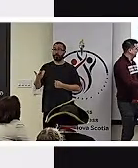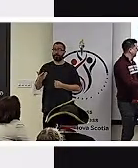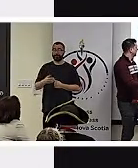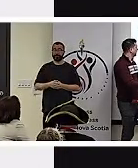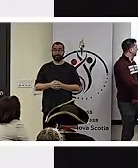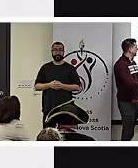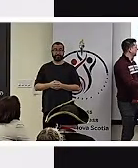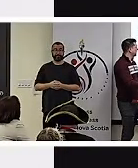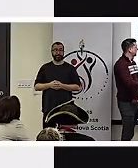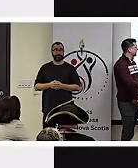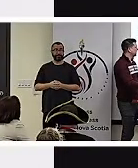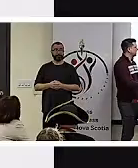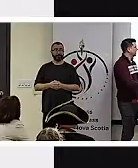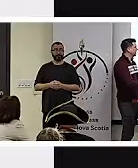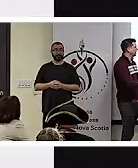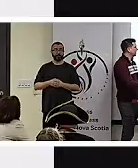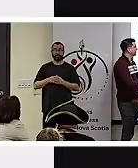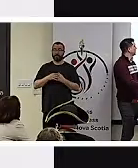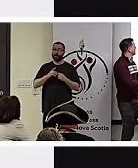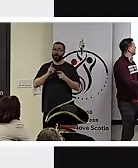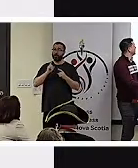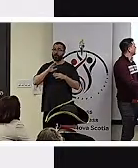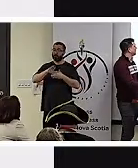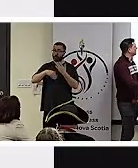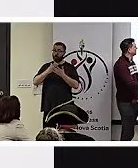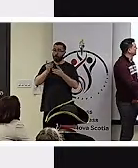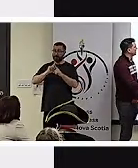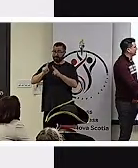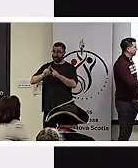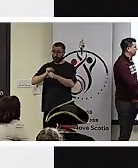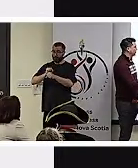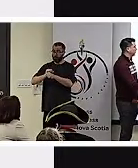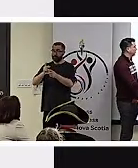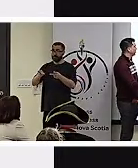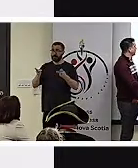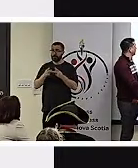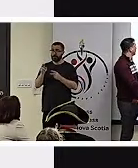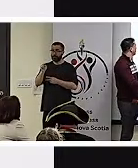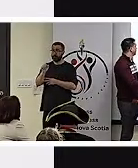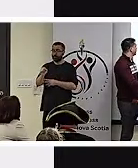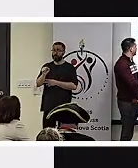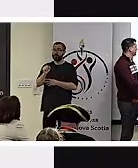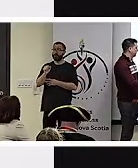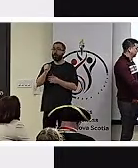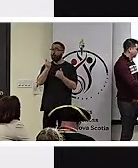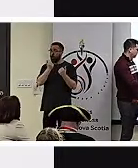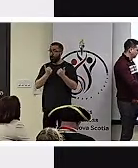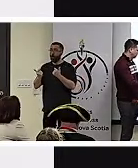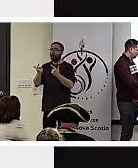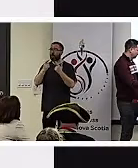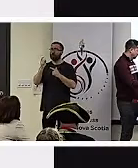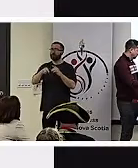all different workplaces in Nova Scotia should be accessible for